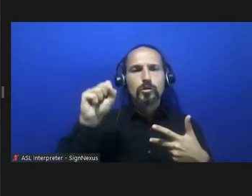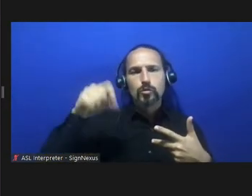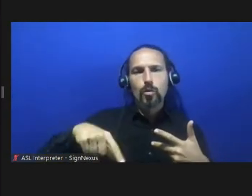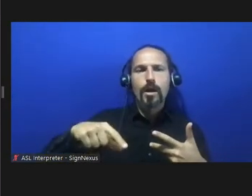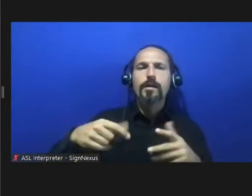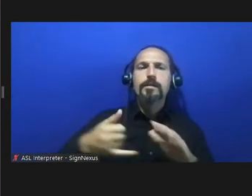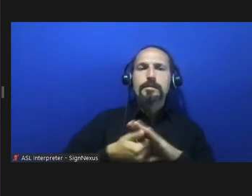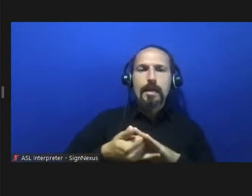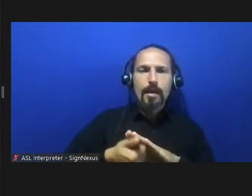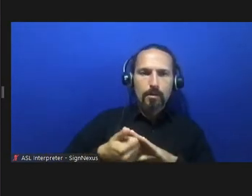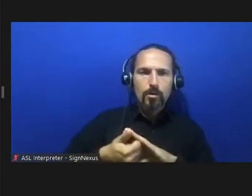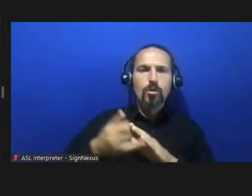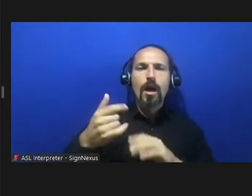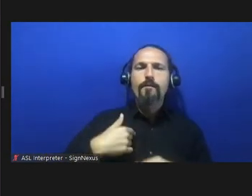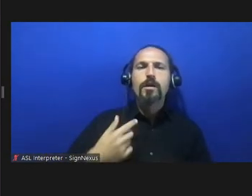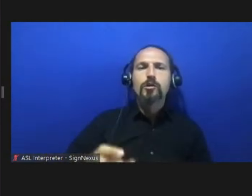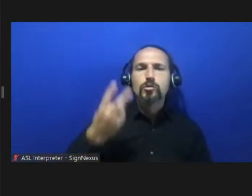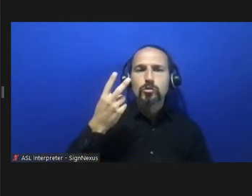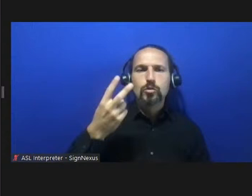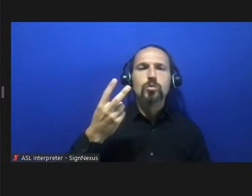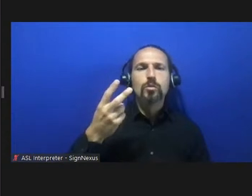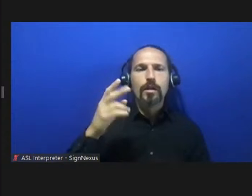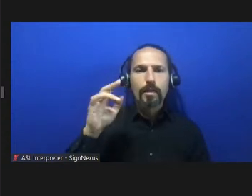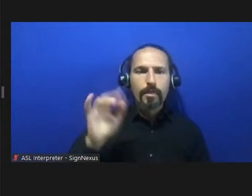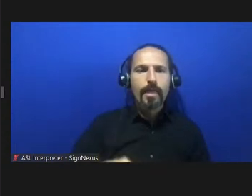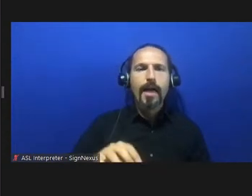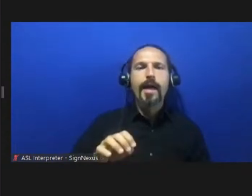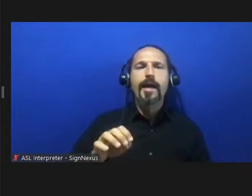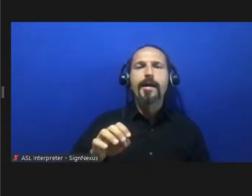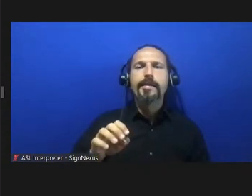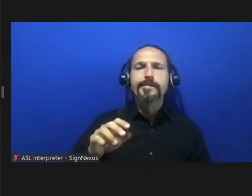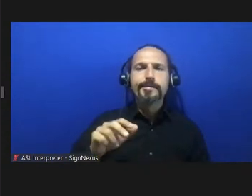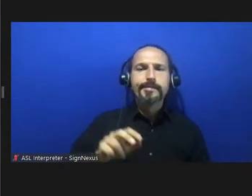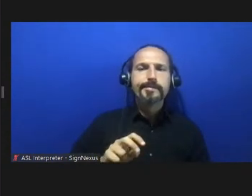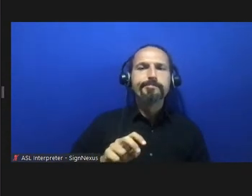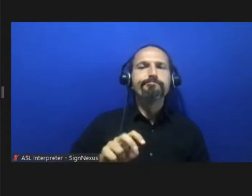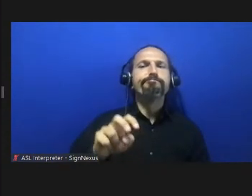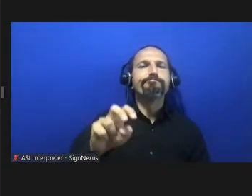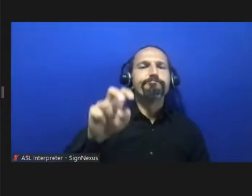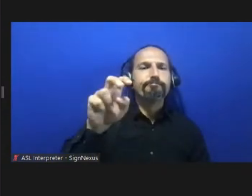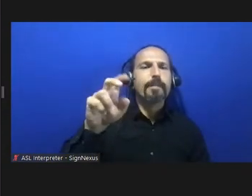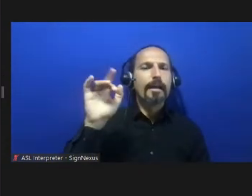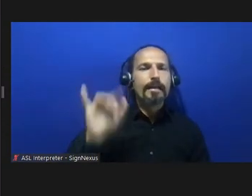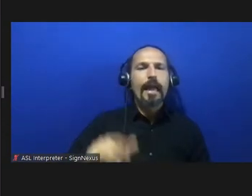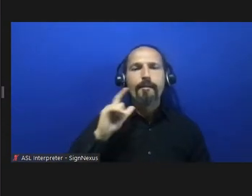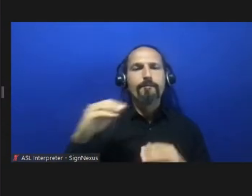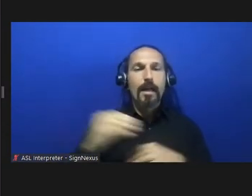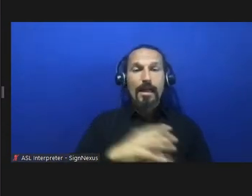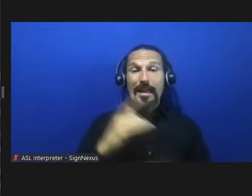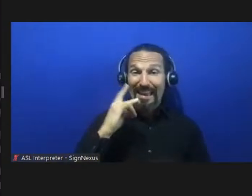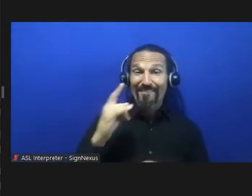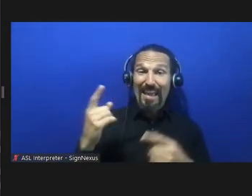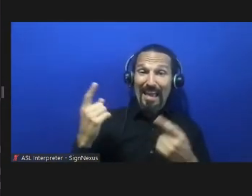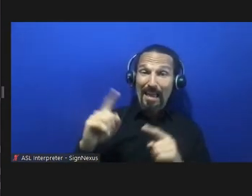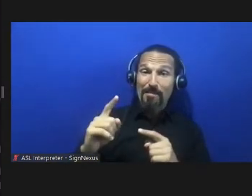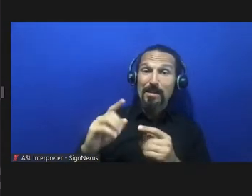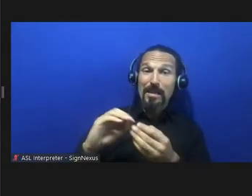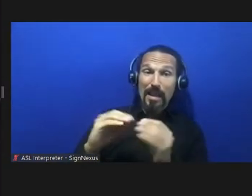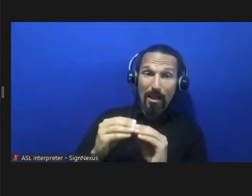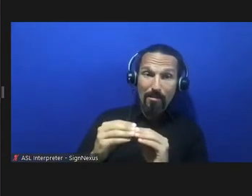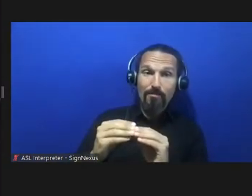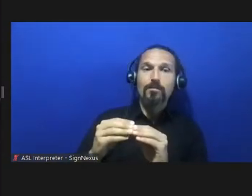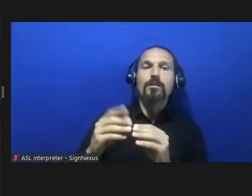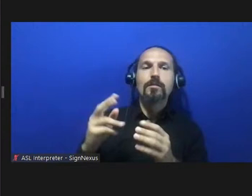station there are two escalators one in each that could be affected if the thresholds are reached we would increase